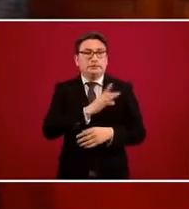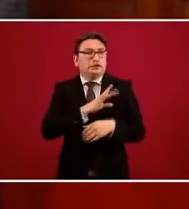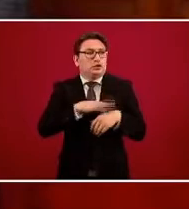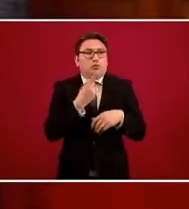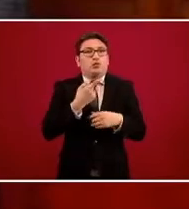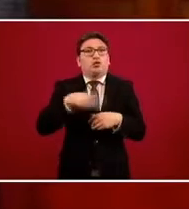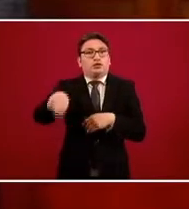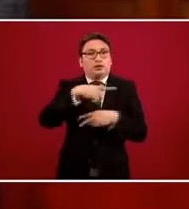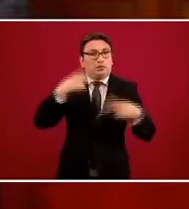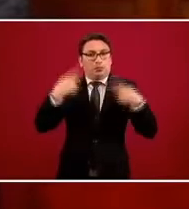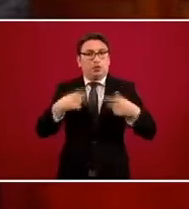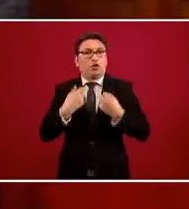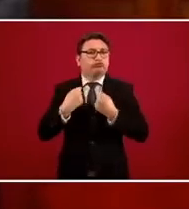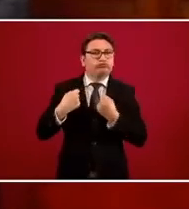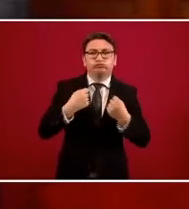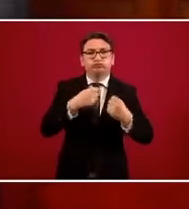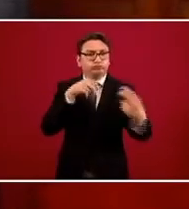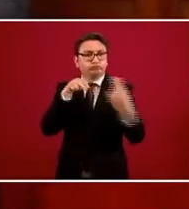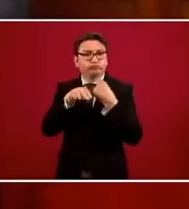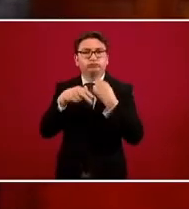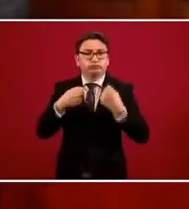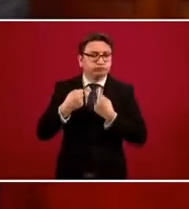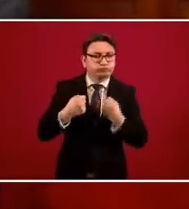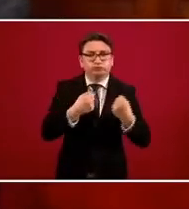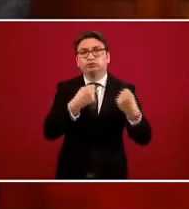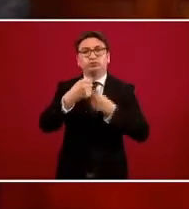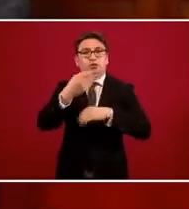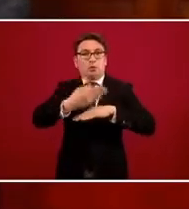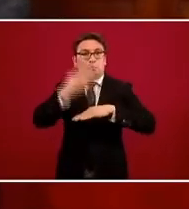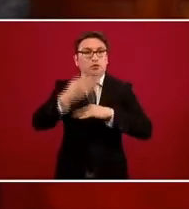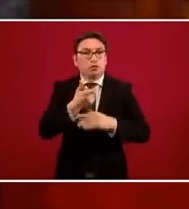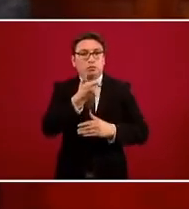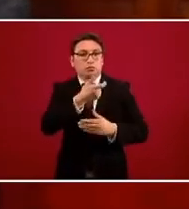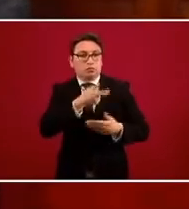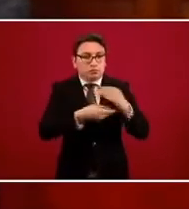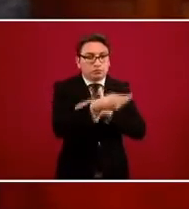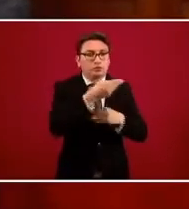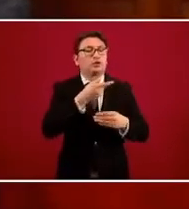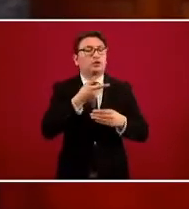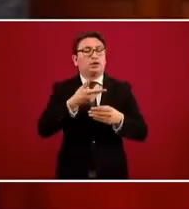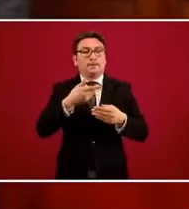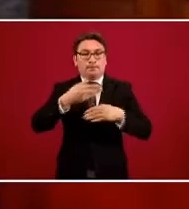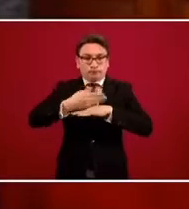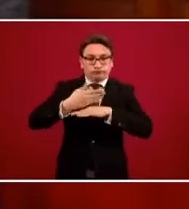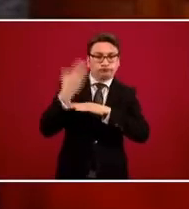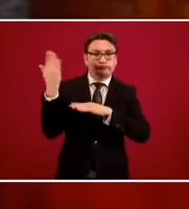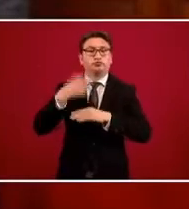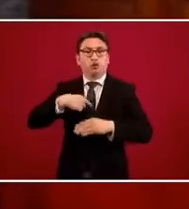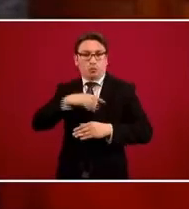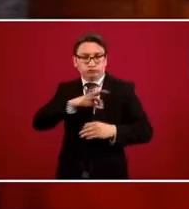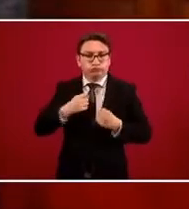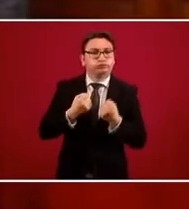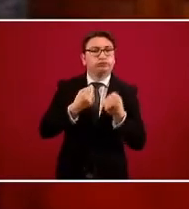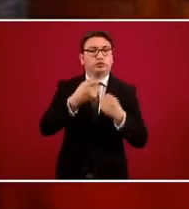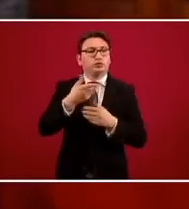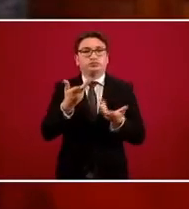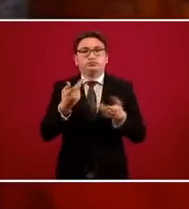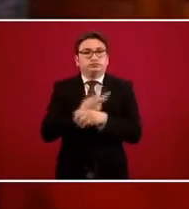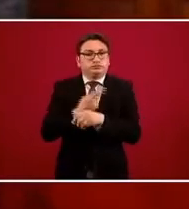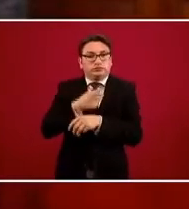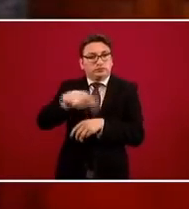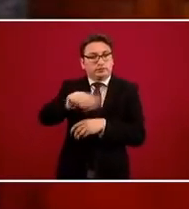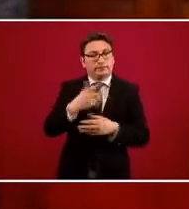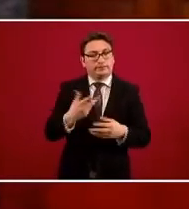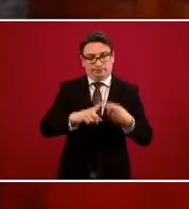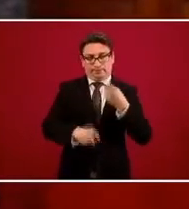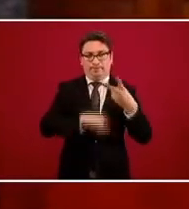we've received some report of scarcity. Well, regarding these same workers, they do not have access to any